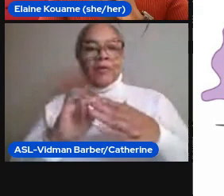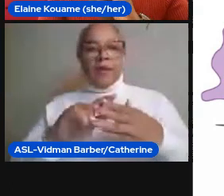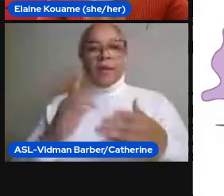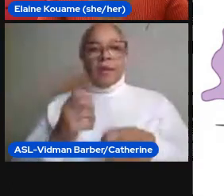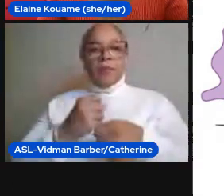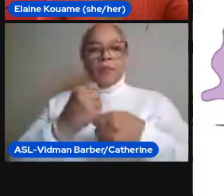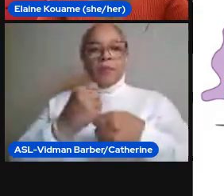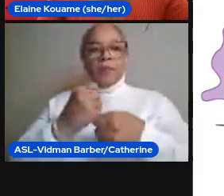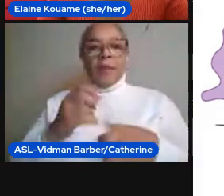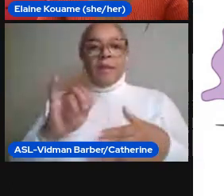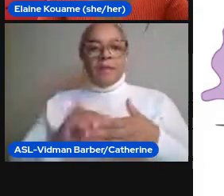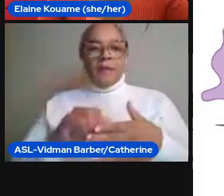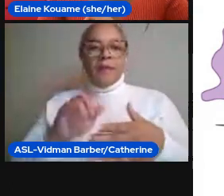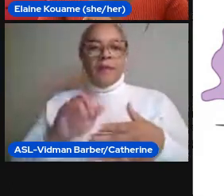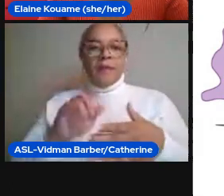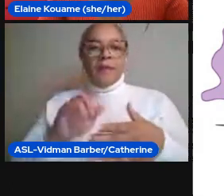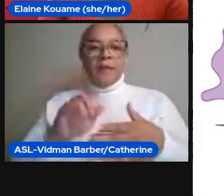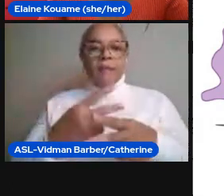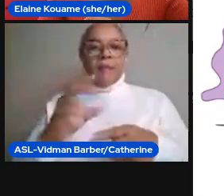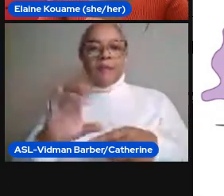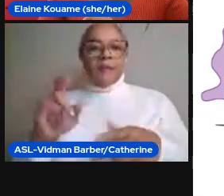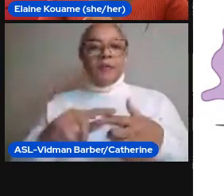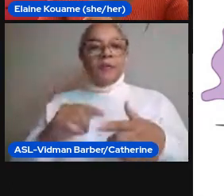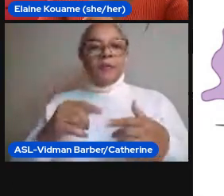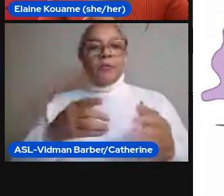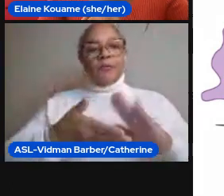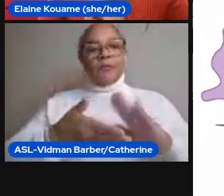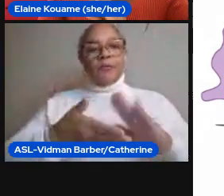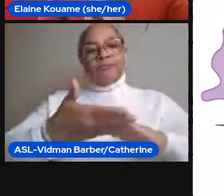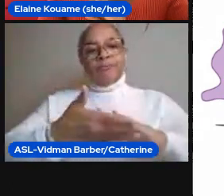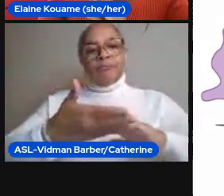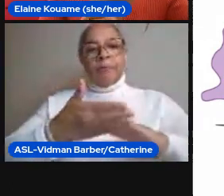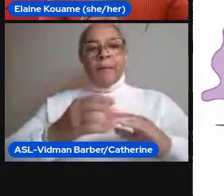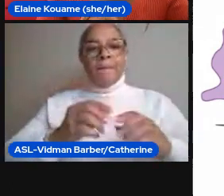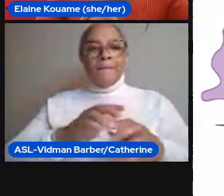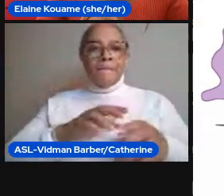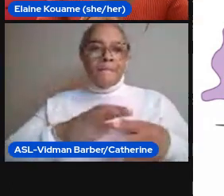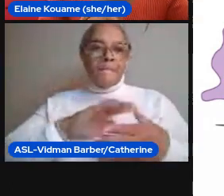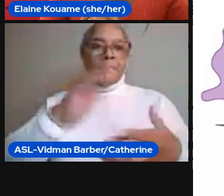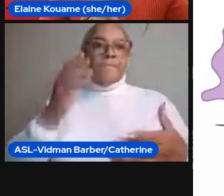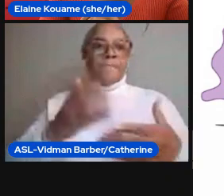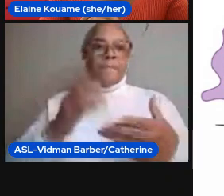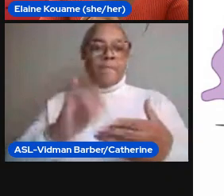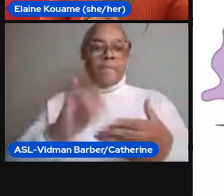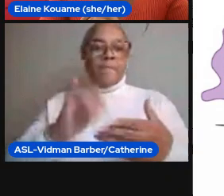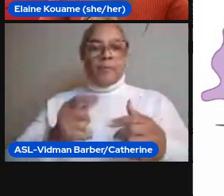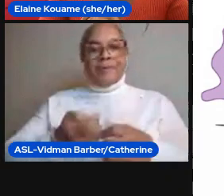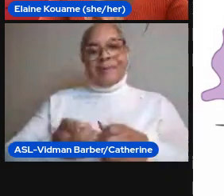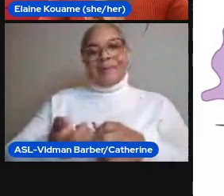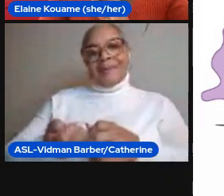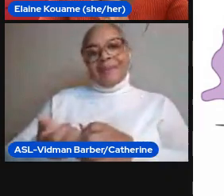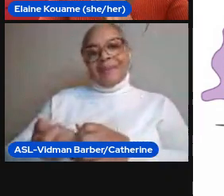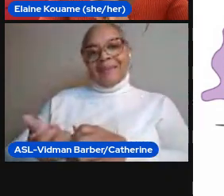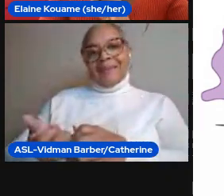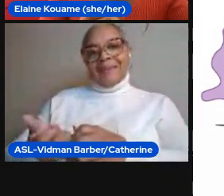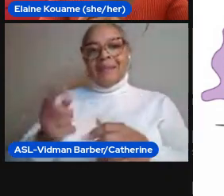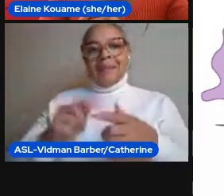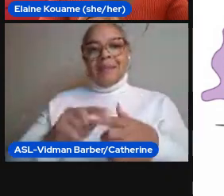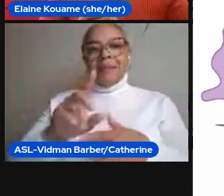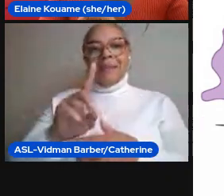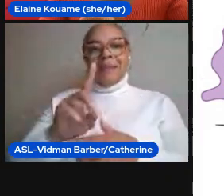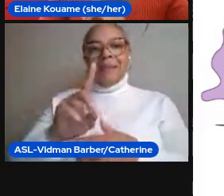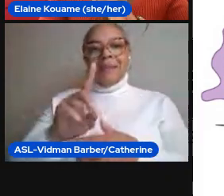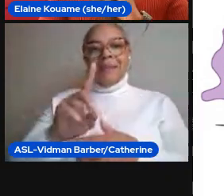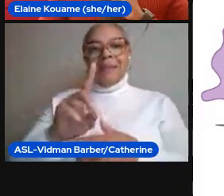we generated a mouse model where we can delete this MHC molecule from the